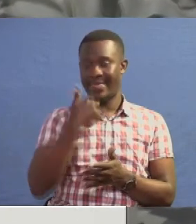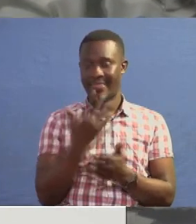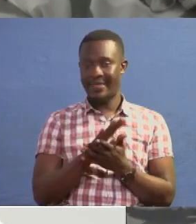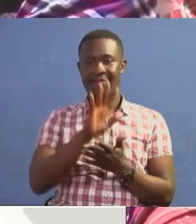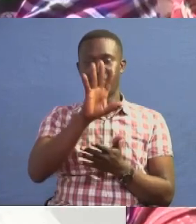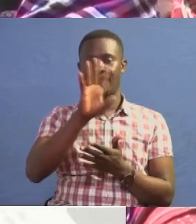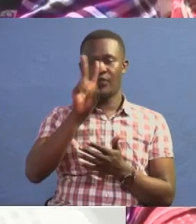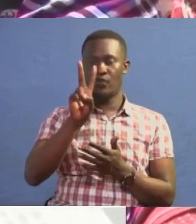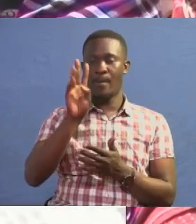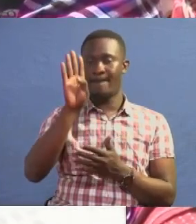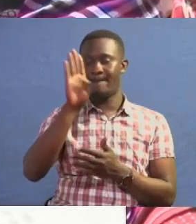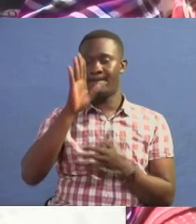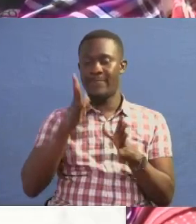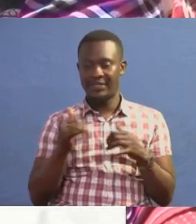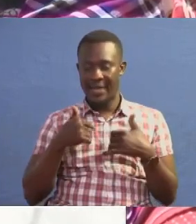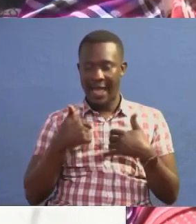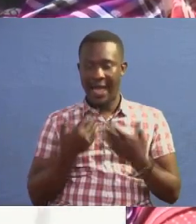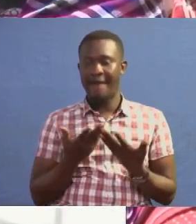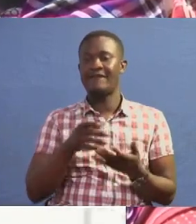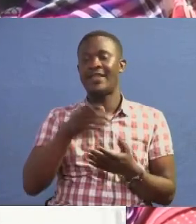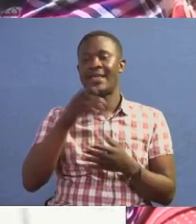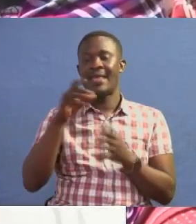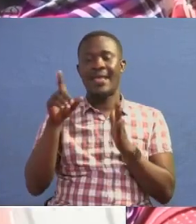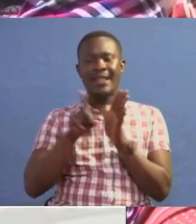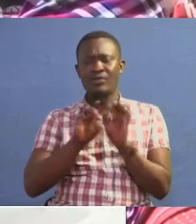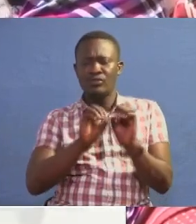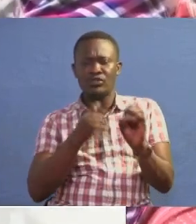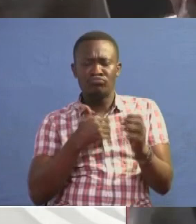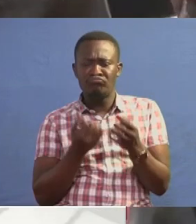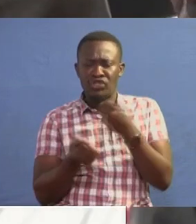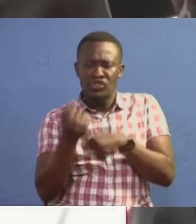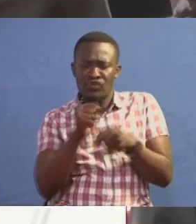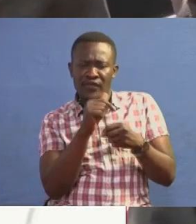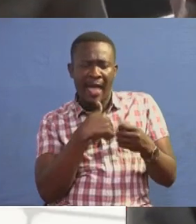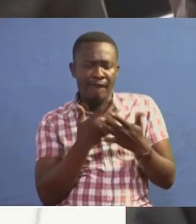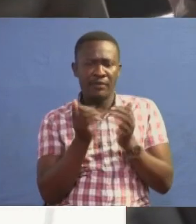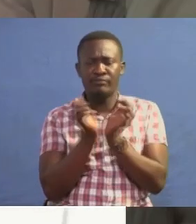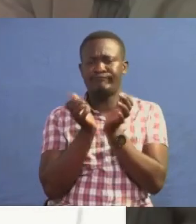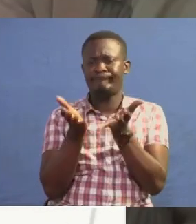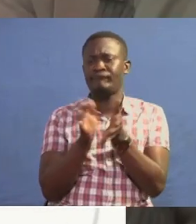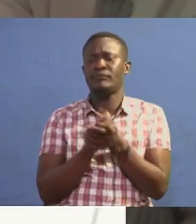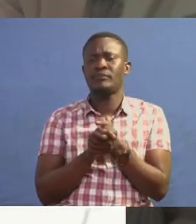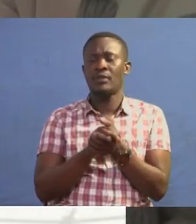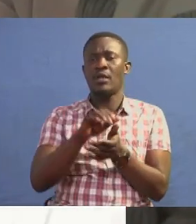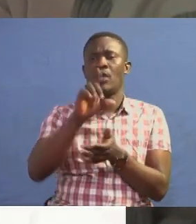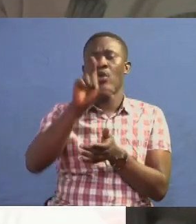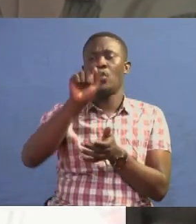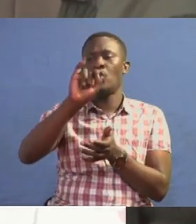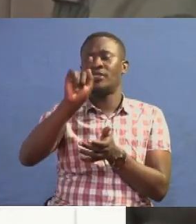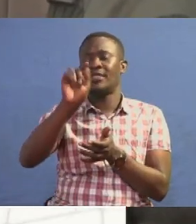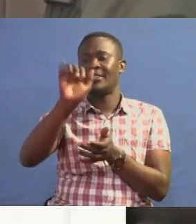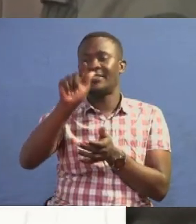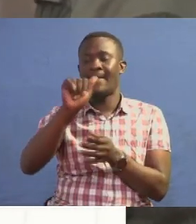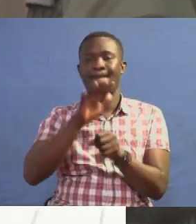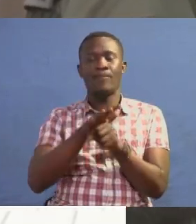52 persons who were allegedly involved in illegal activity in the area had been arrested. Lotiatia mentioned that